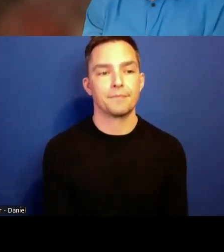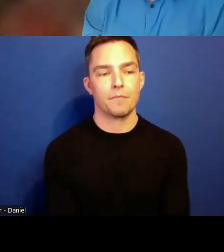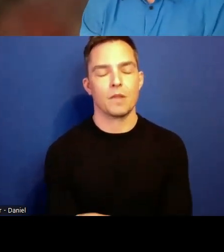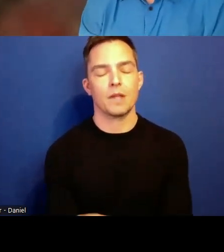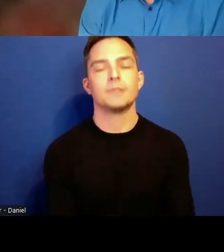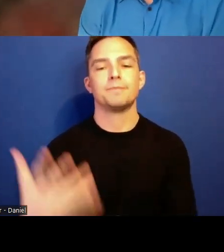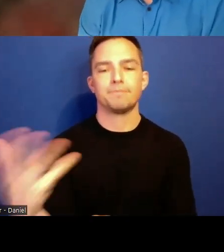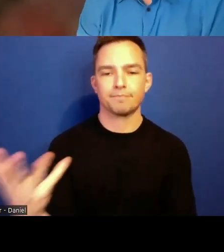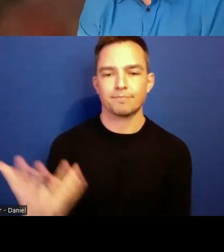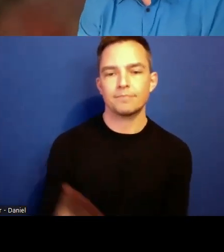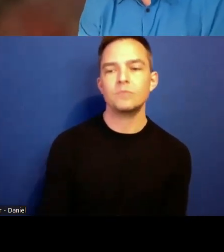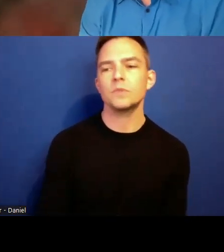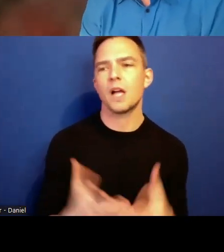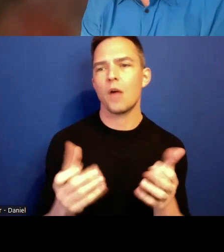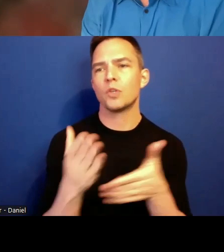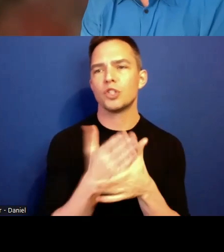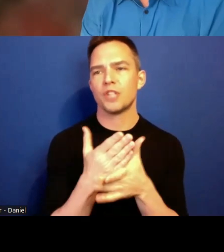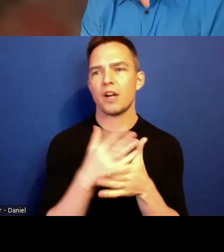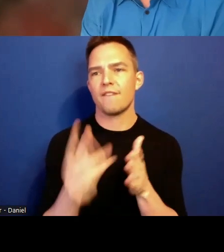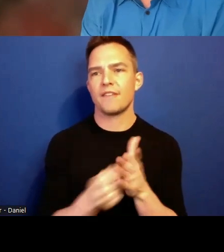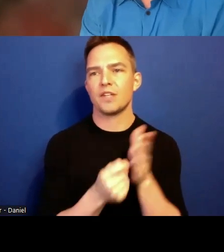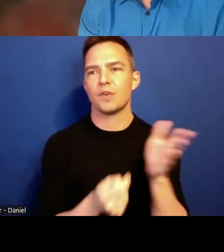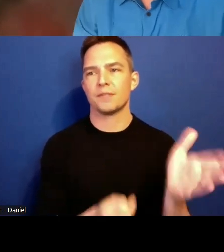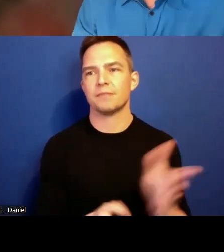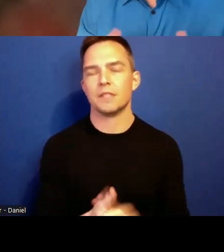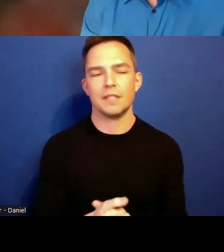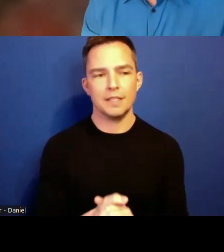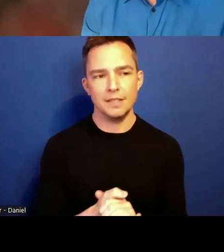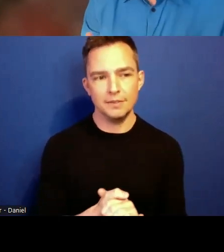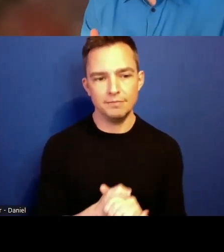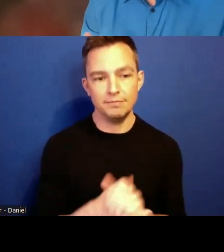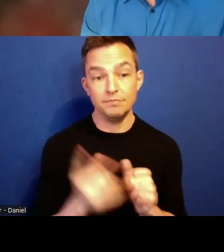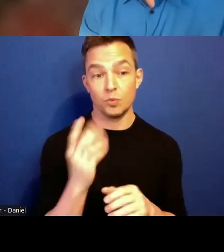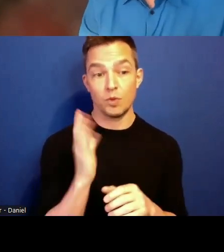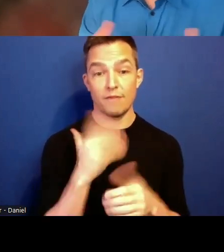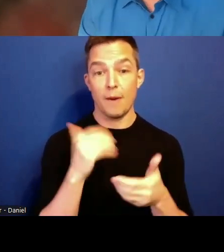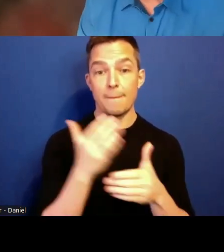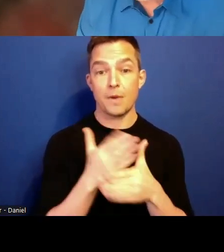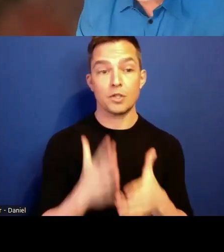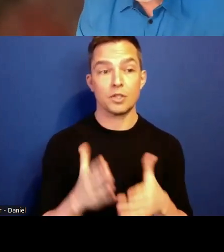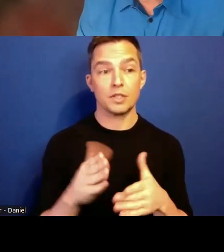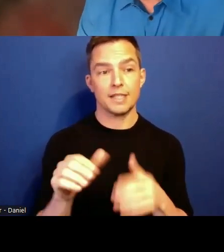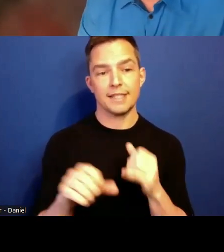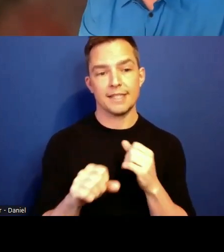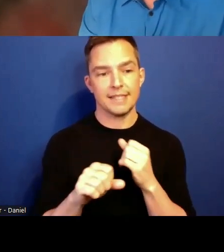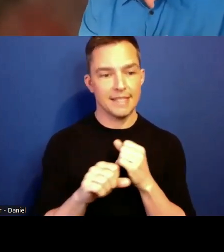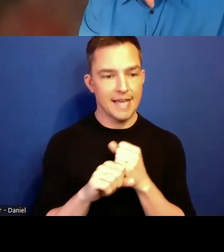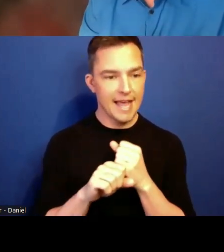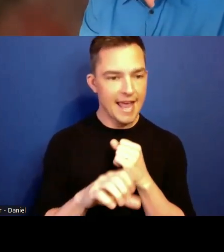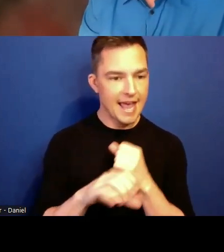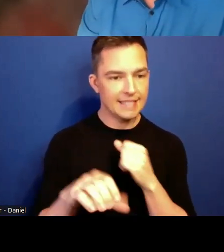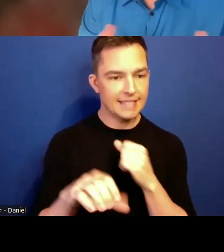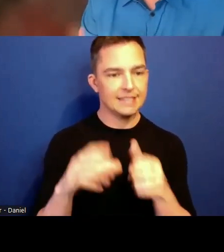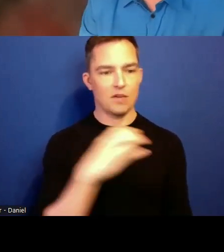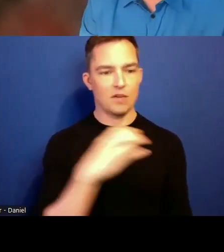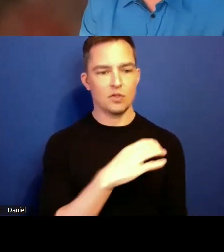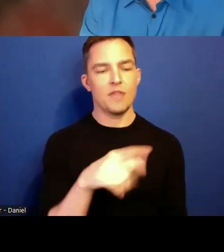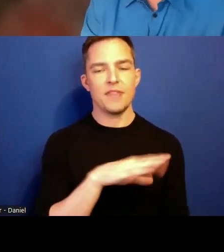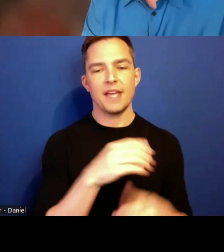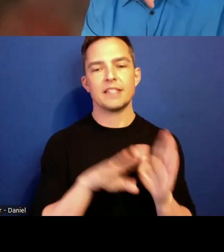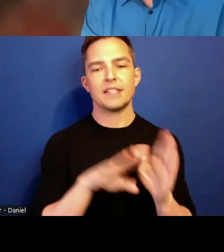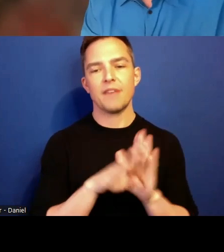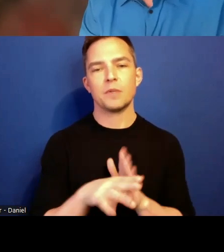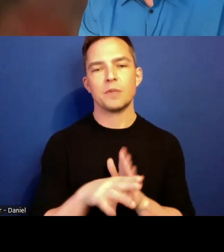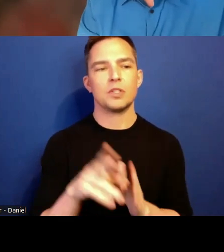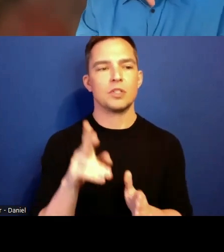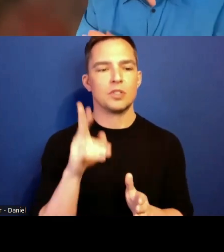So I want to share a video with you that one of our partners is the Ad Council. You probably know the Ad Council because they developed Smokey the Bear.